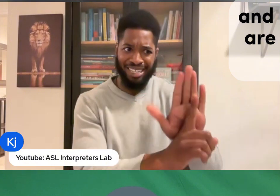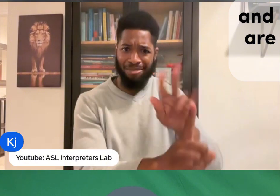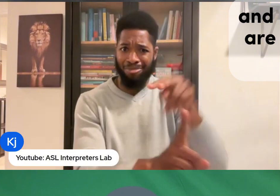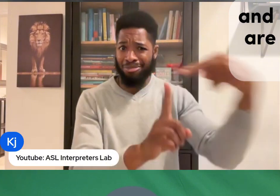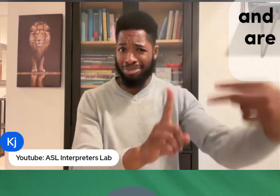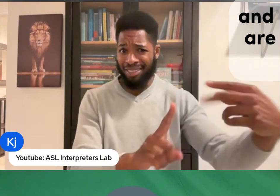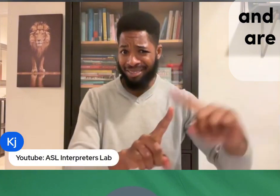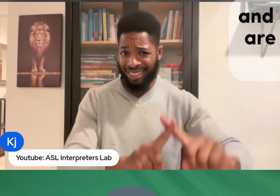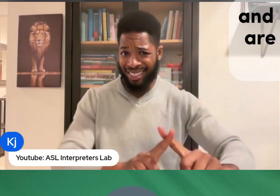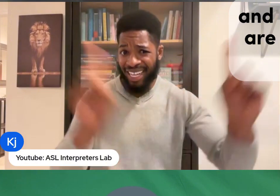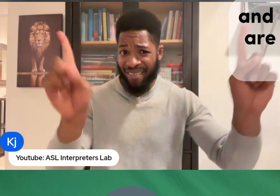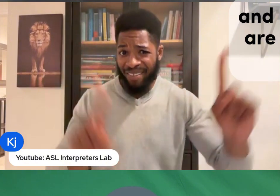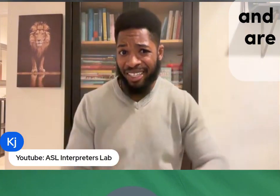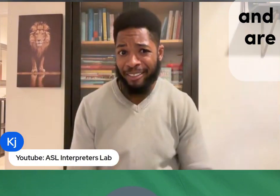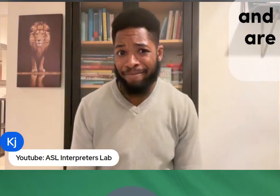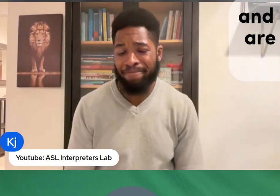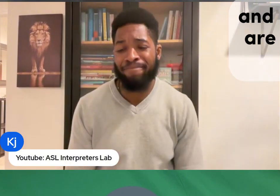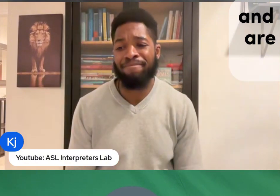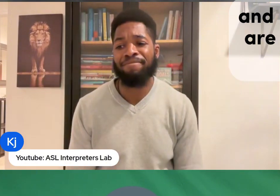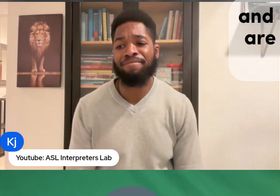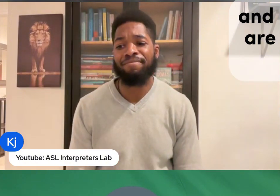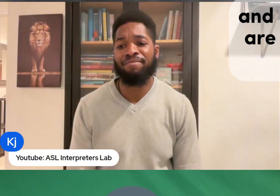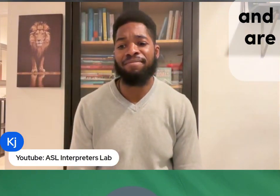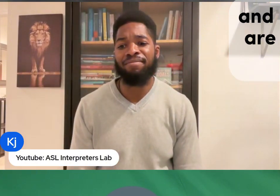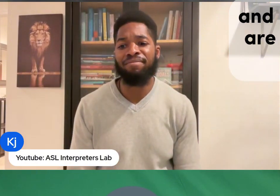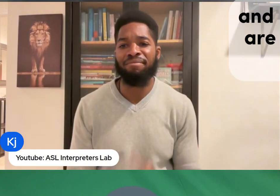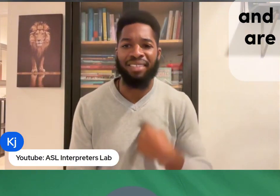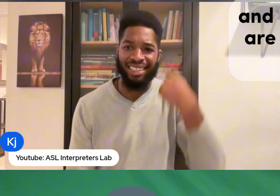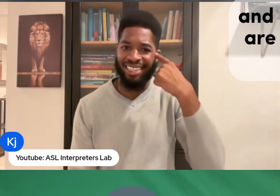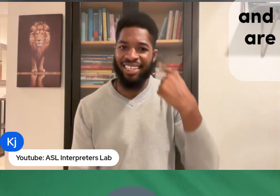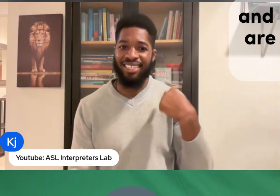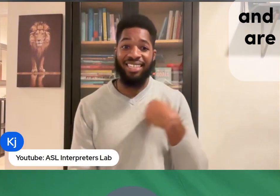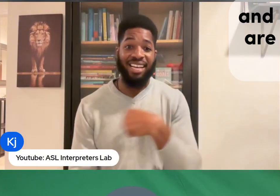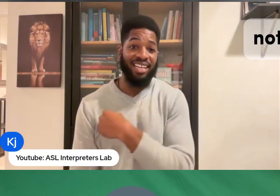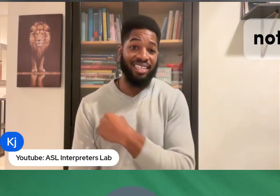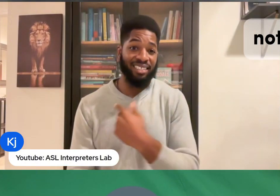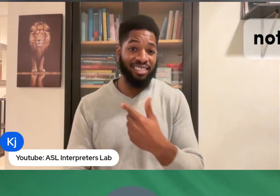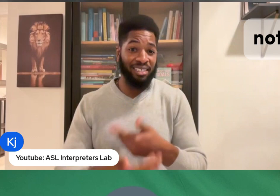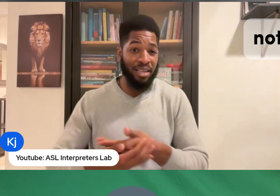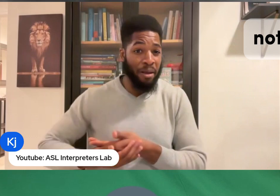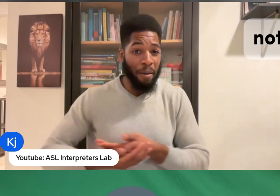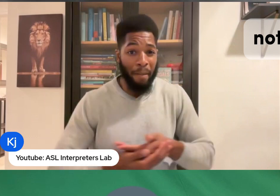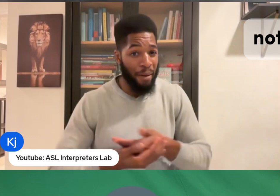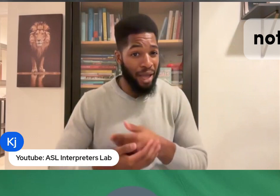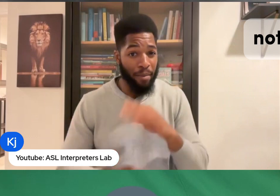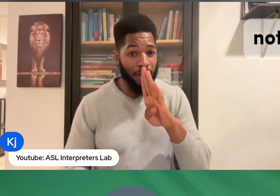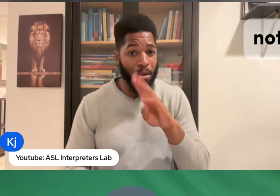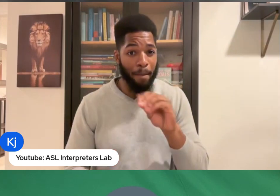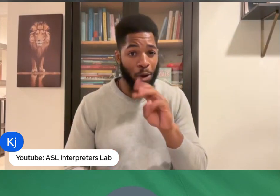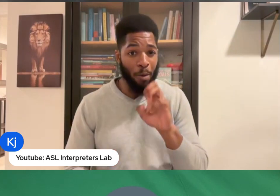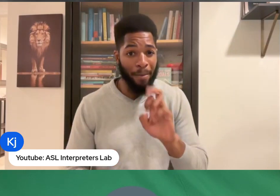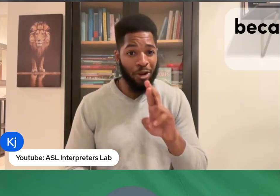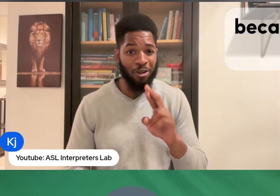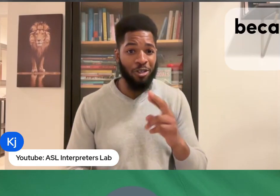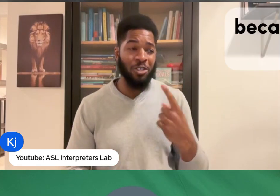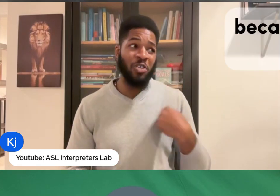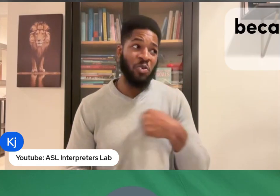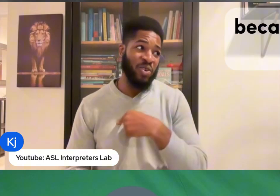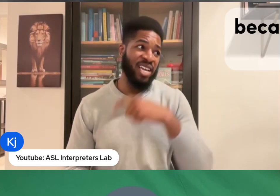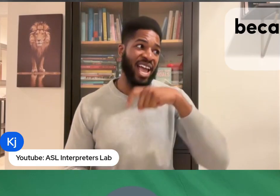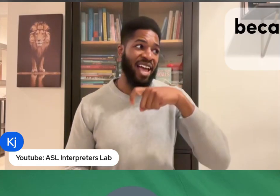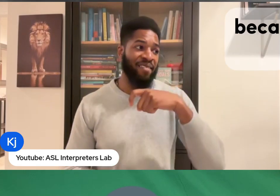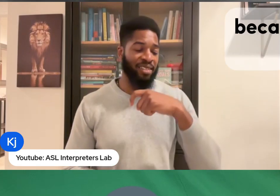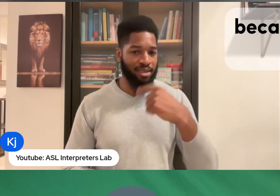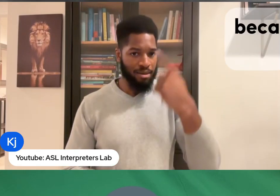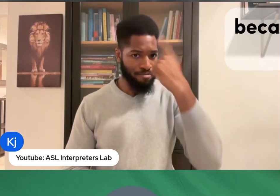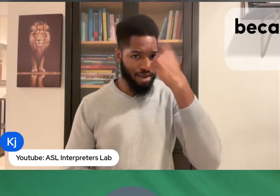we, as baby boomers or other generations, in many cases, we have to deprogram ourselves, because the